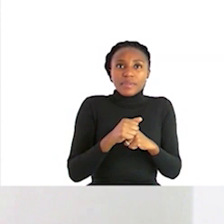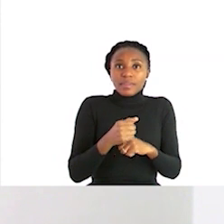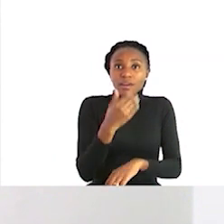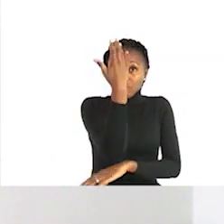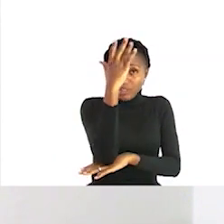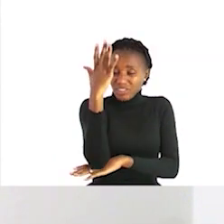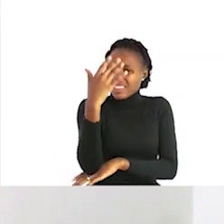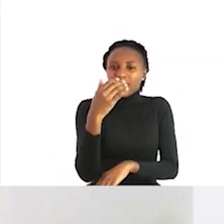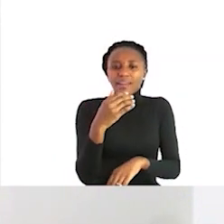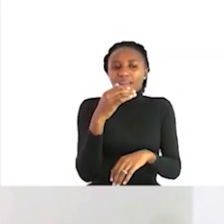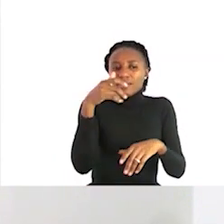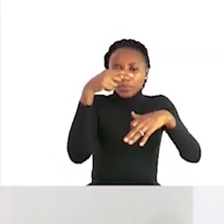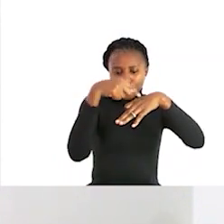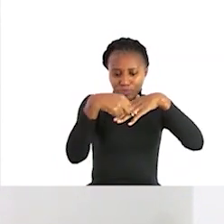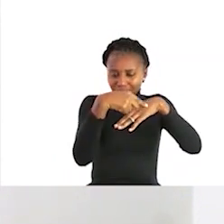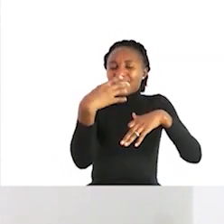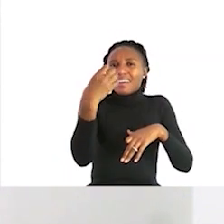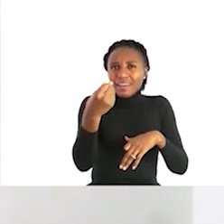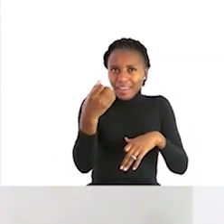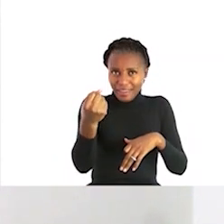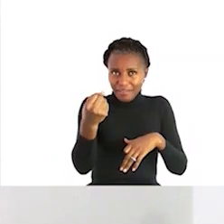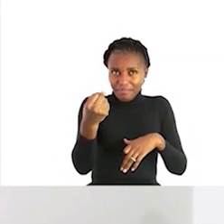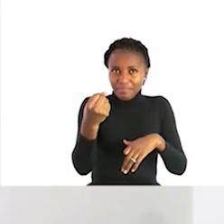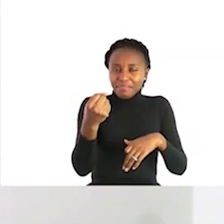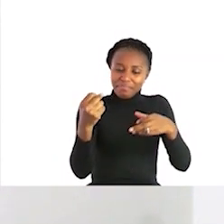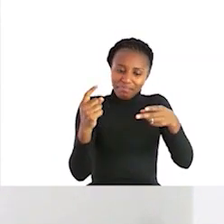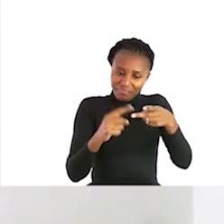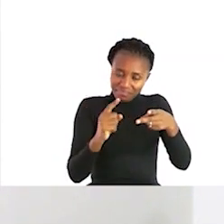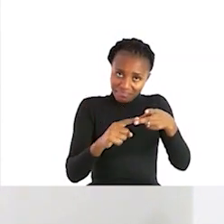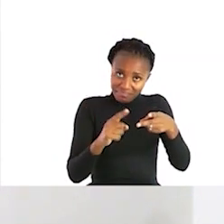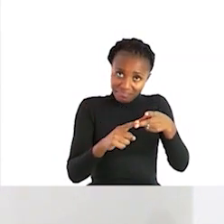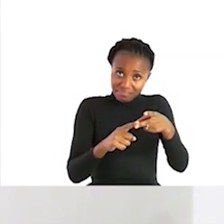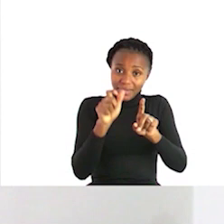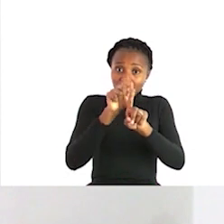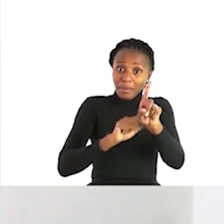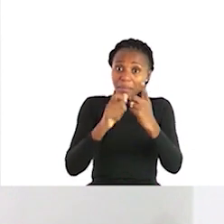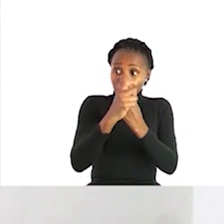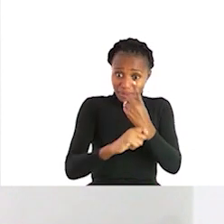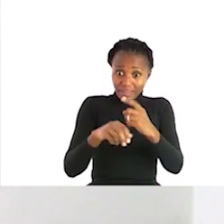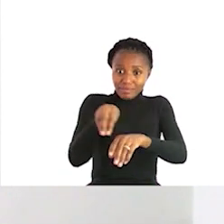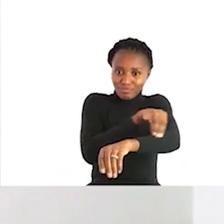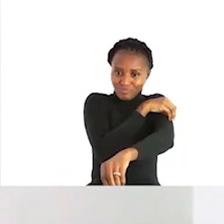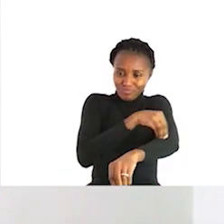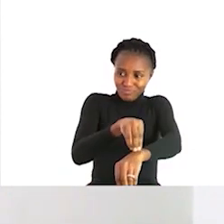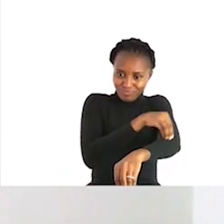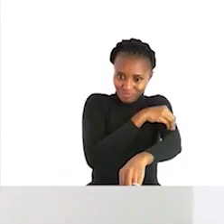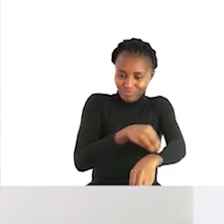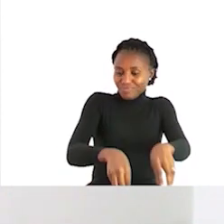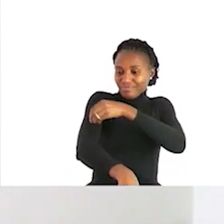in Namibia. You can use that to also remedy mosquito bites at home. And also, you can